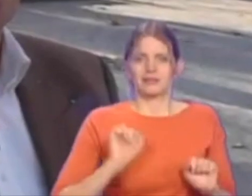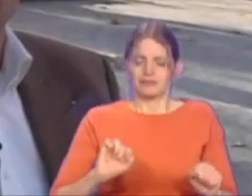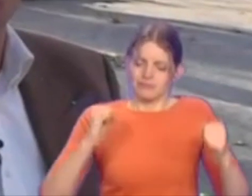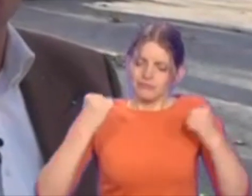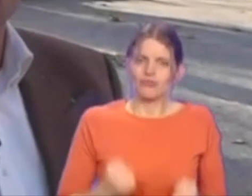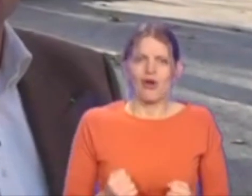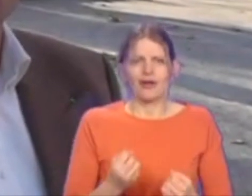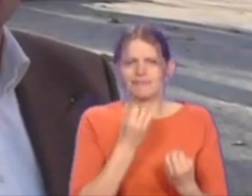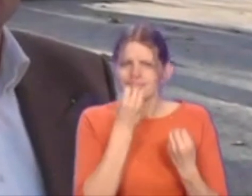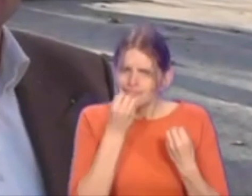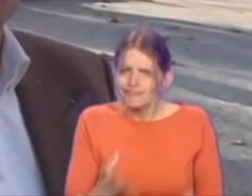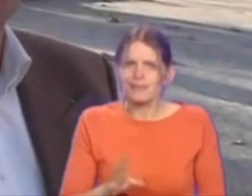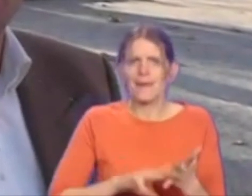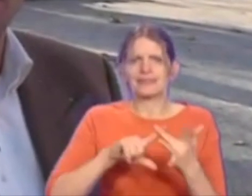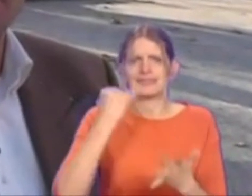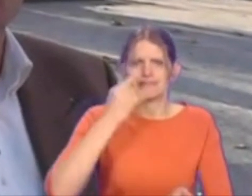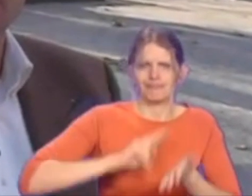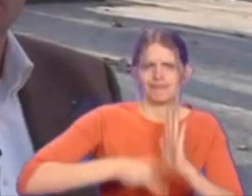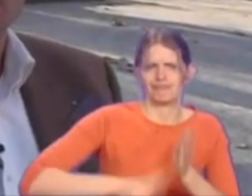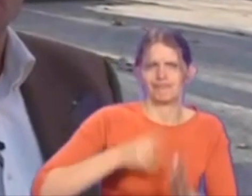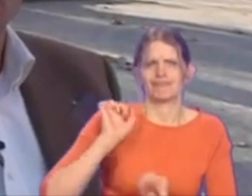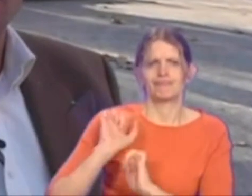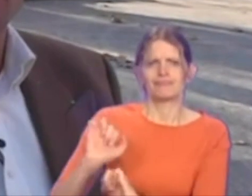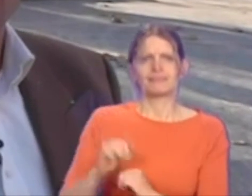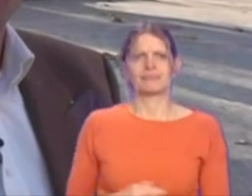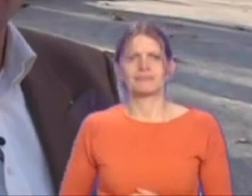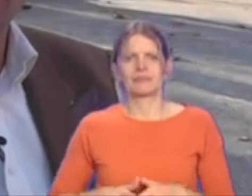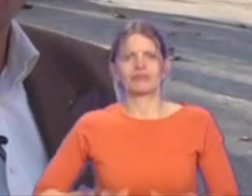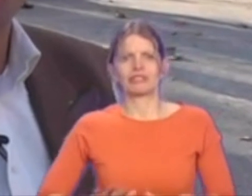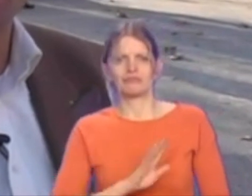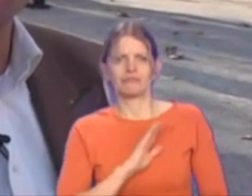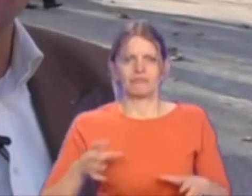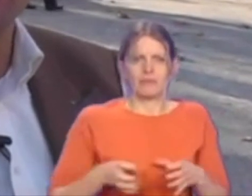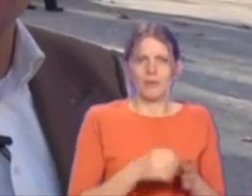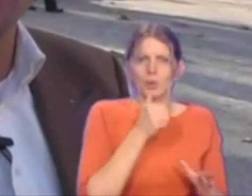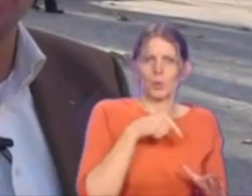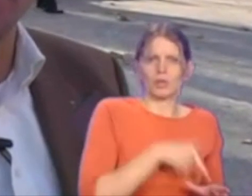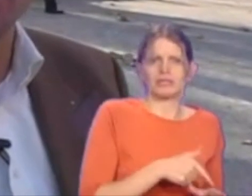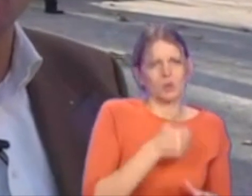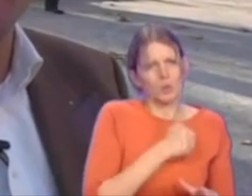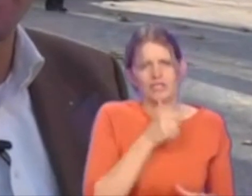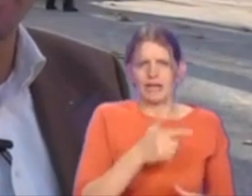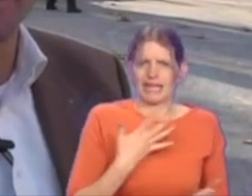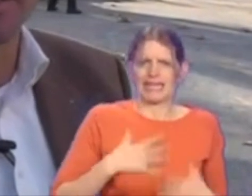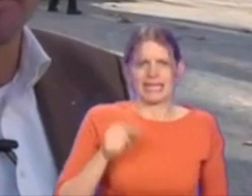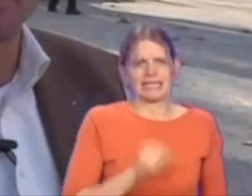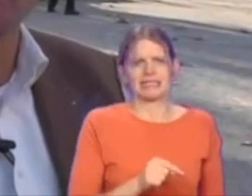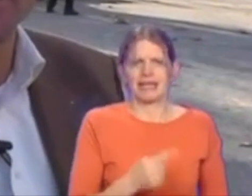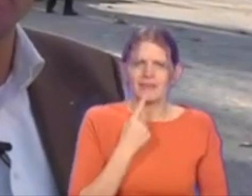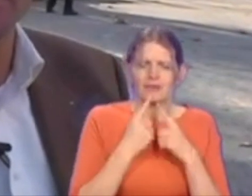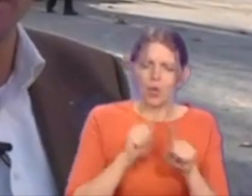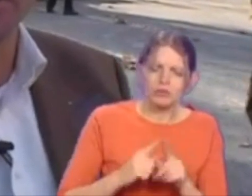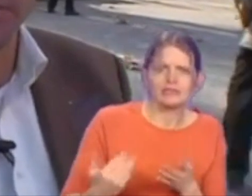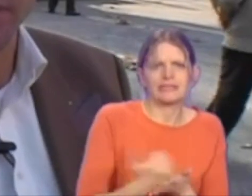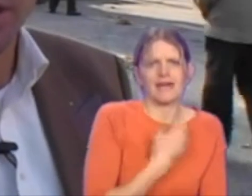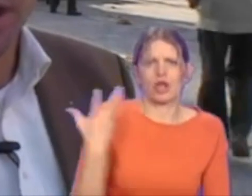was a classic MI6 operation, which basically was a very, very valuable operation for the British Army. It gave them a lot of